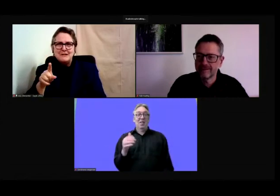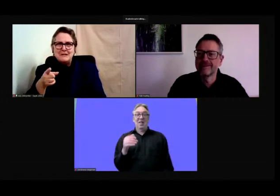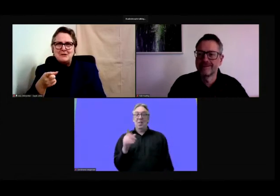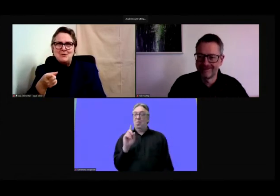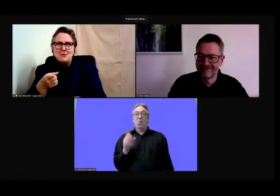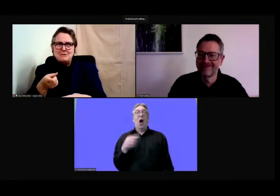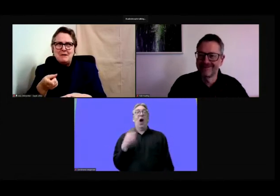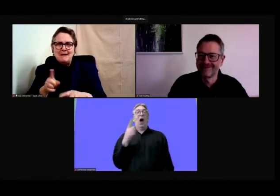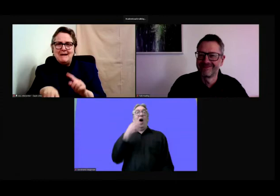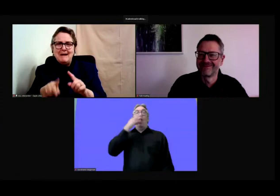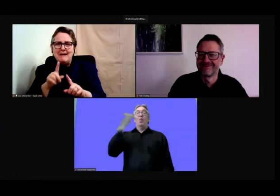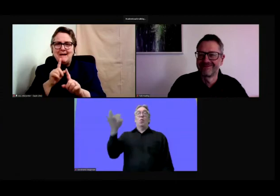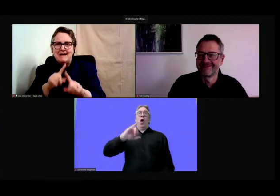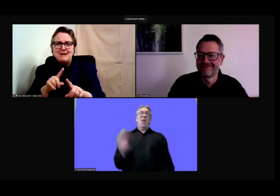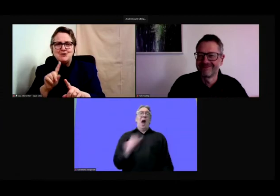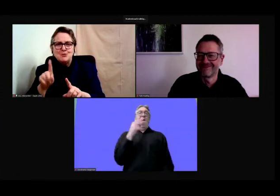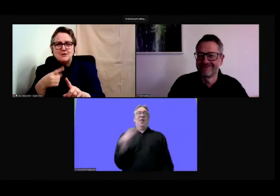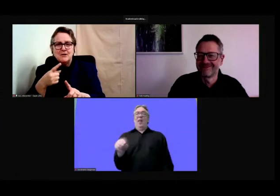no.